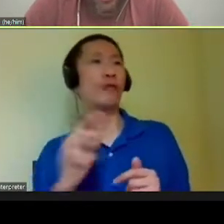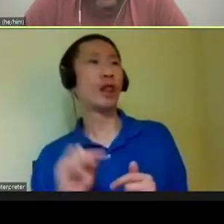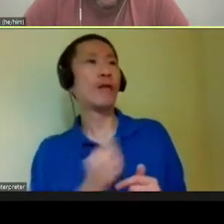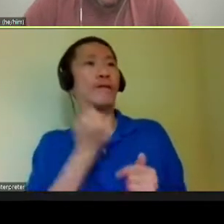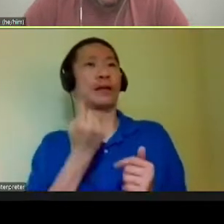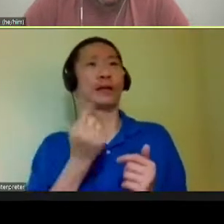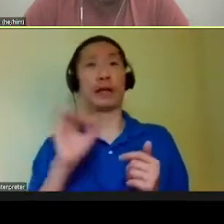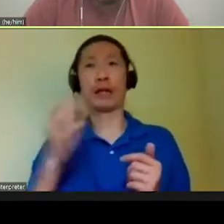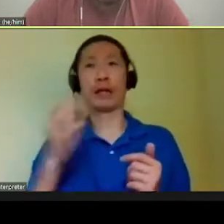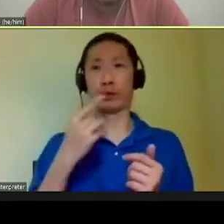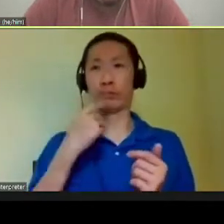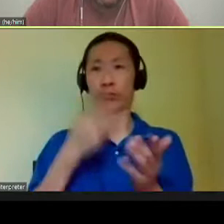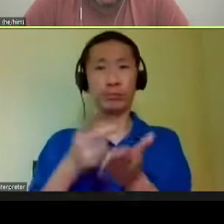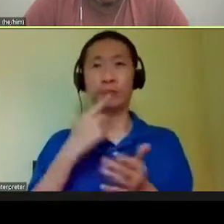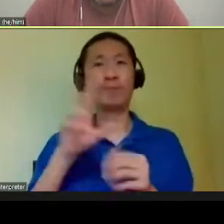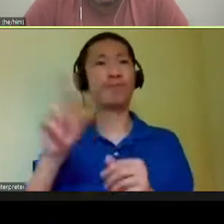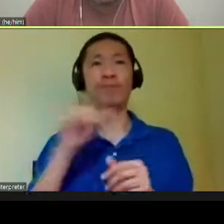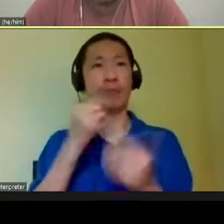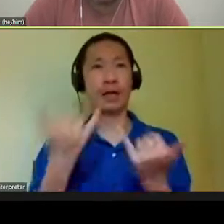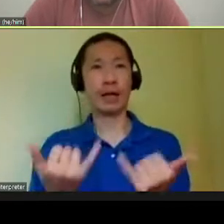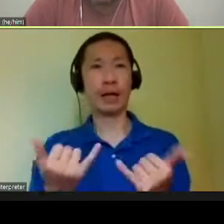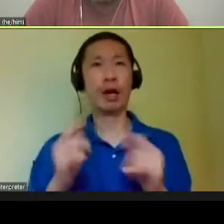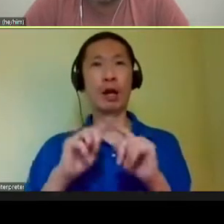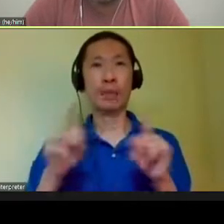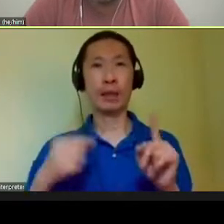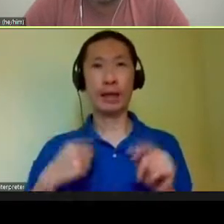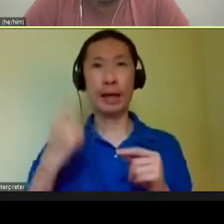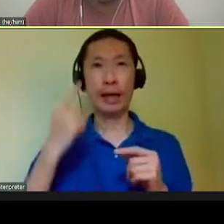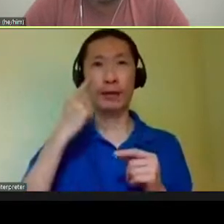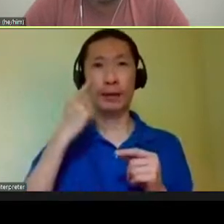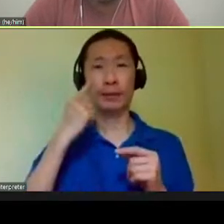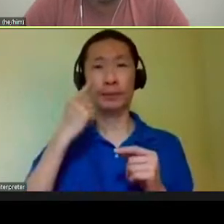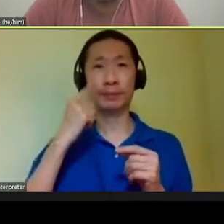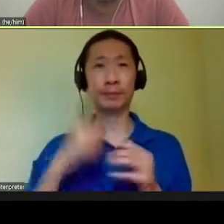right? But I think that